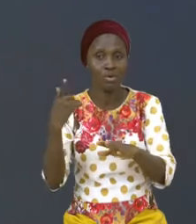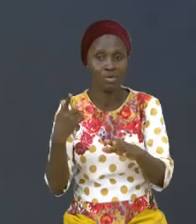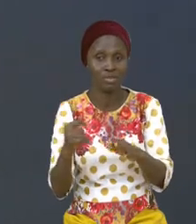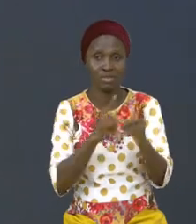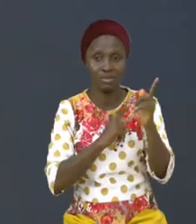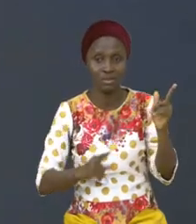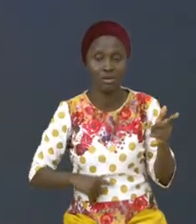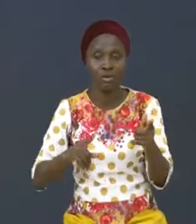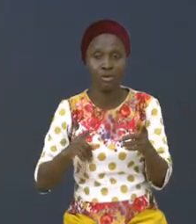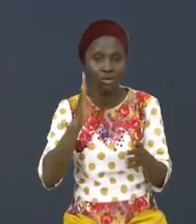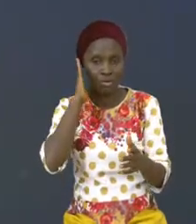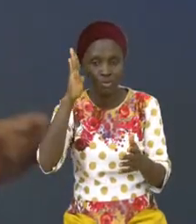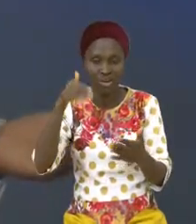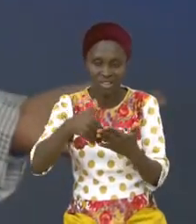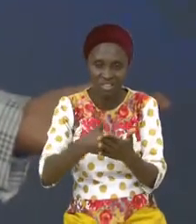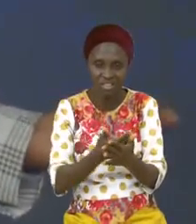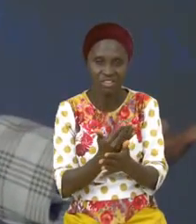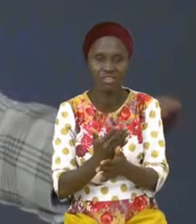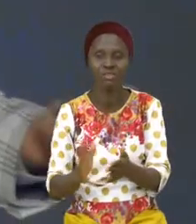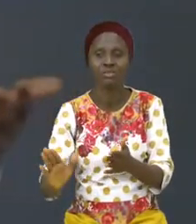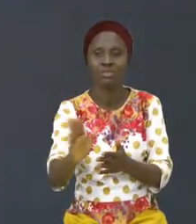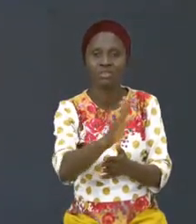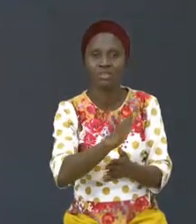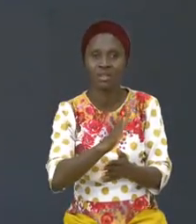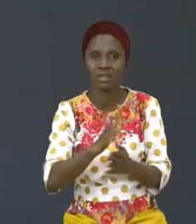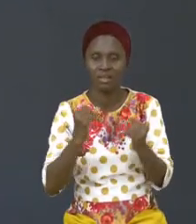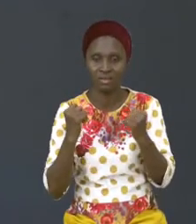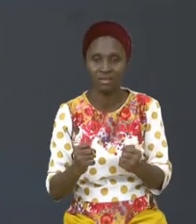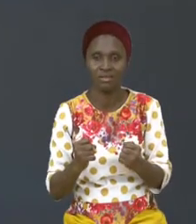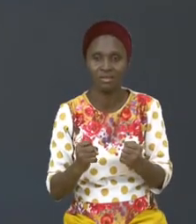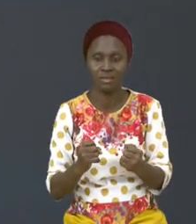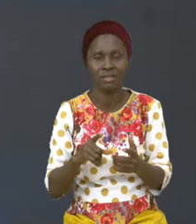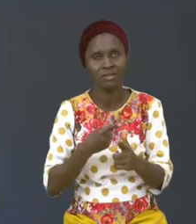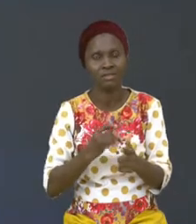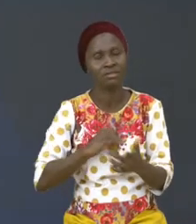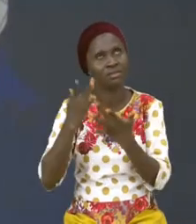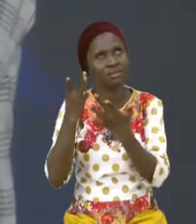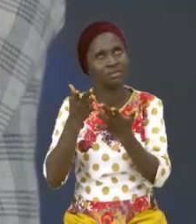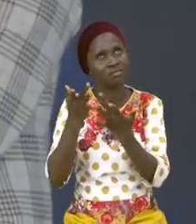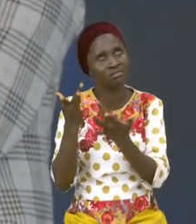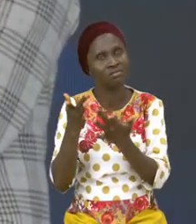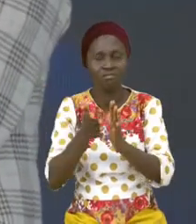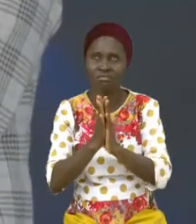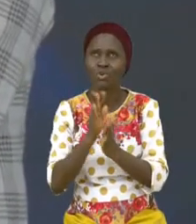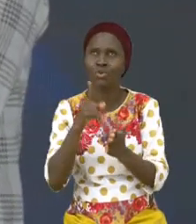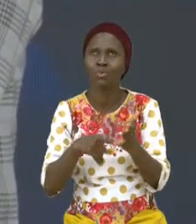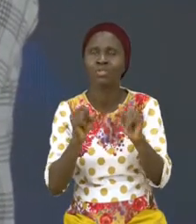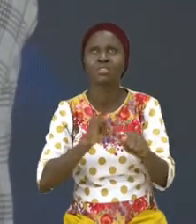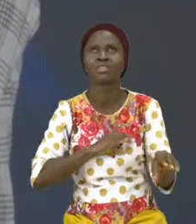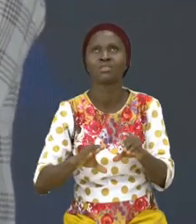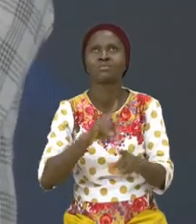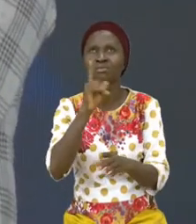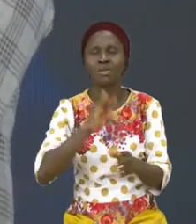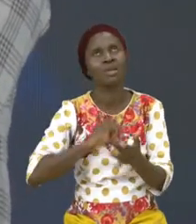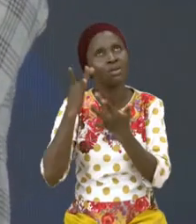renew their strength i said okay what do i do i wait i close my mouth